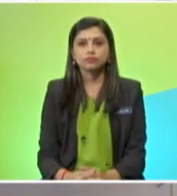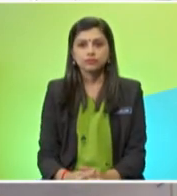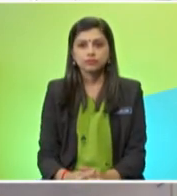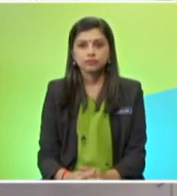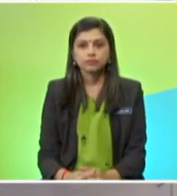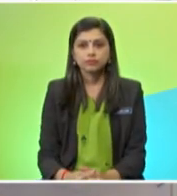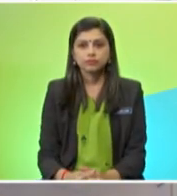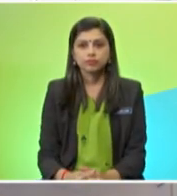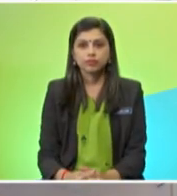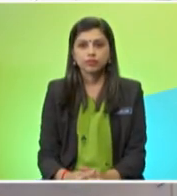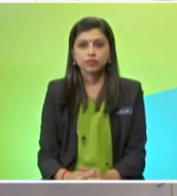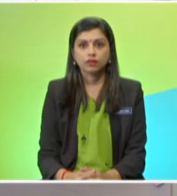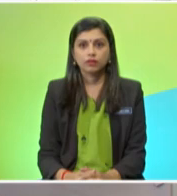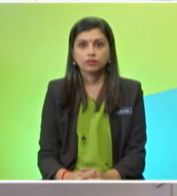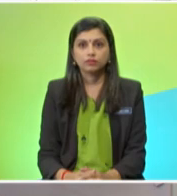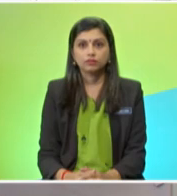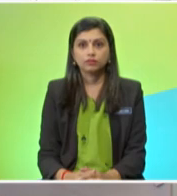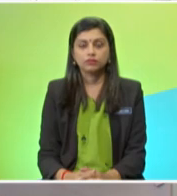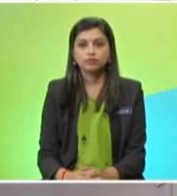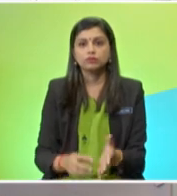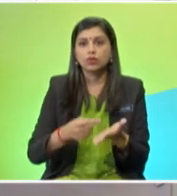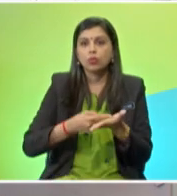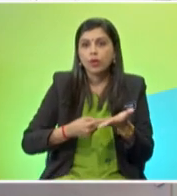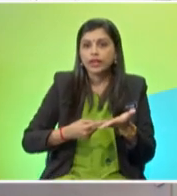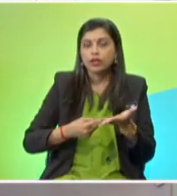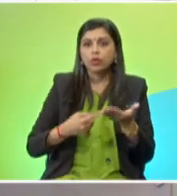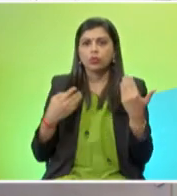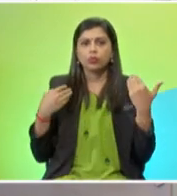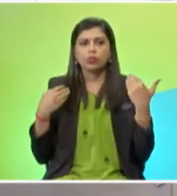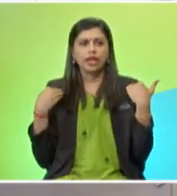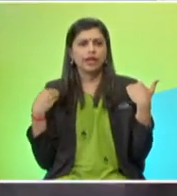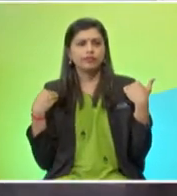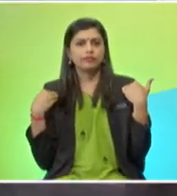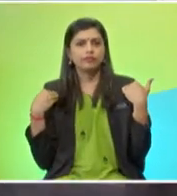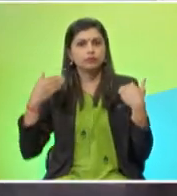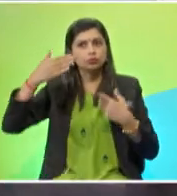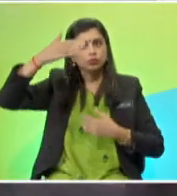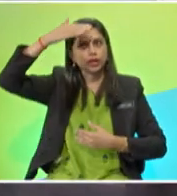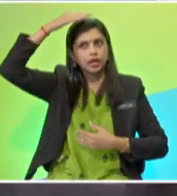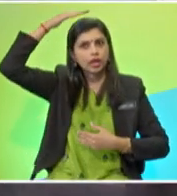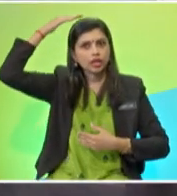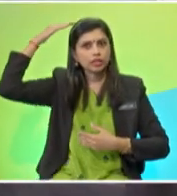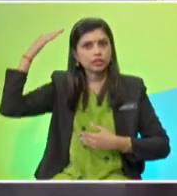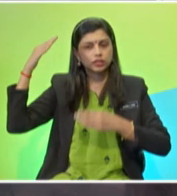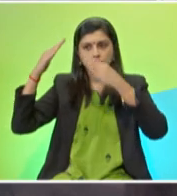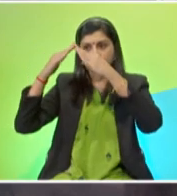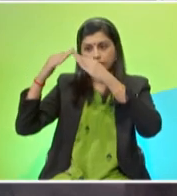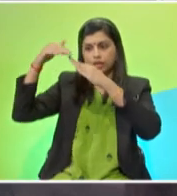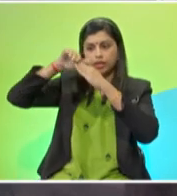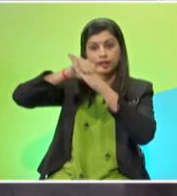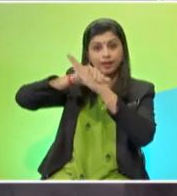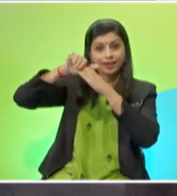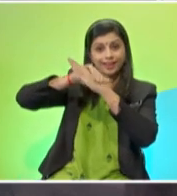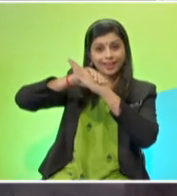And what do we need to cover our head? Is that a roof? Yes,